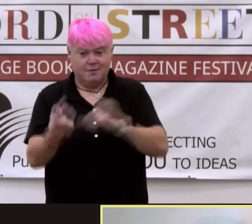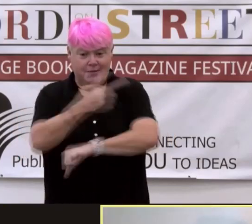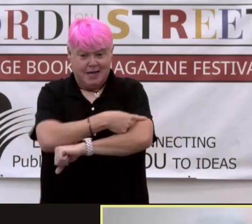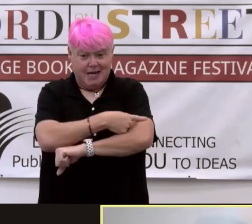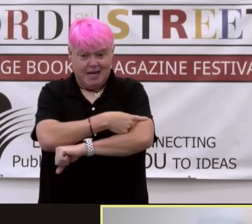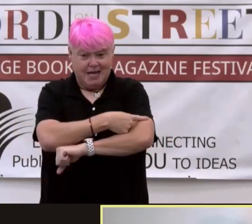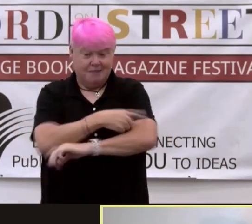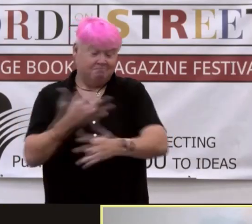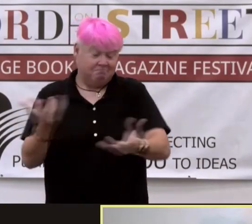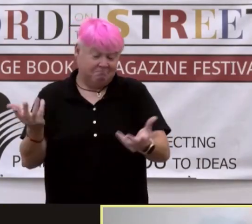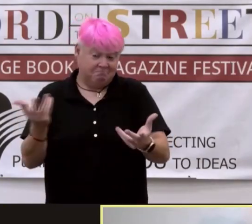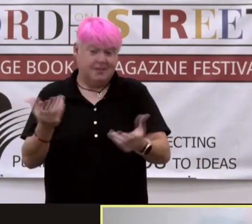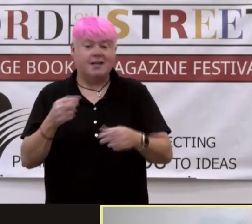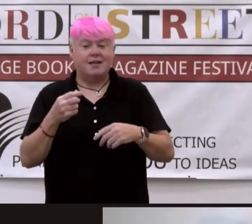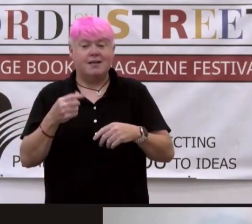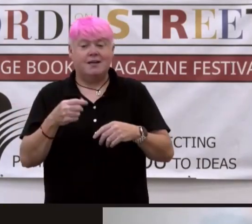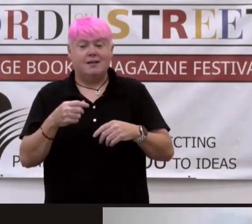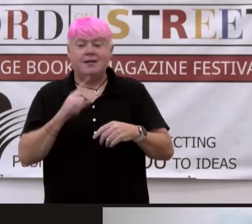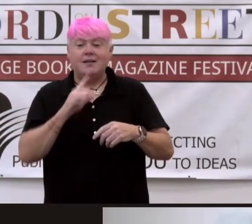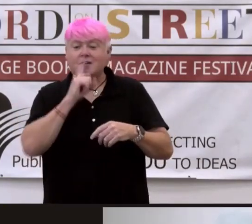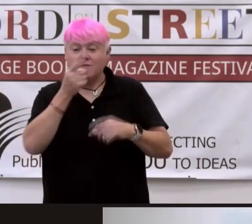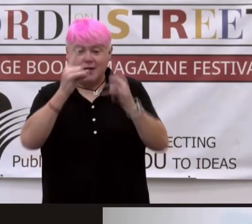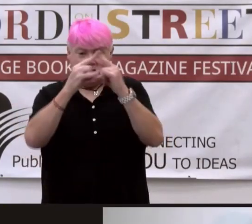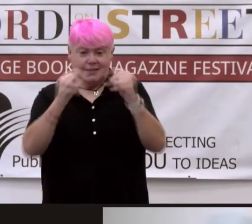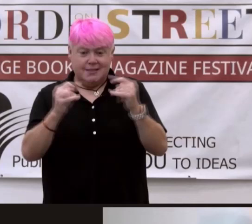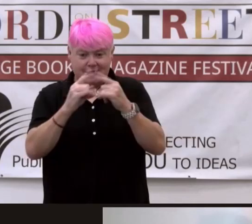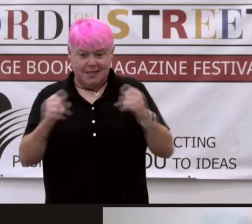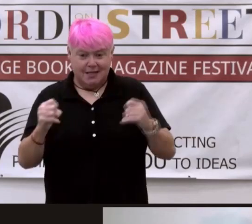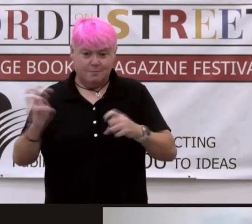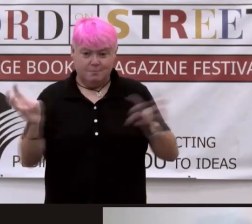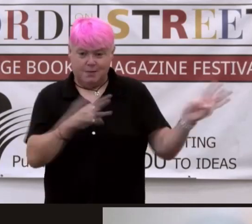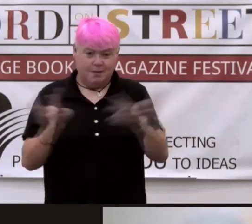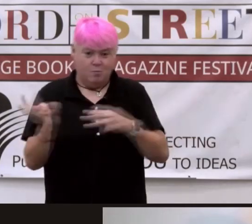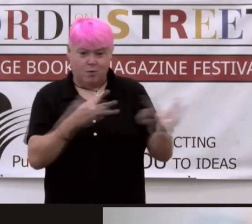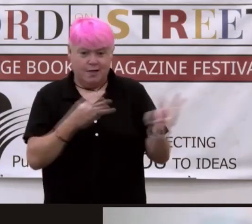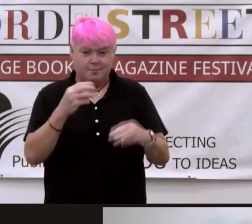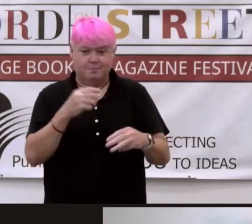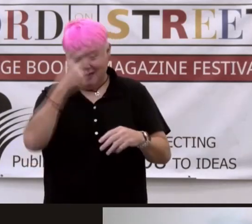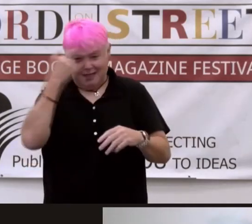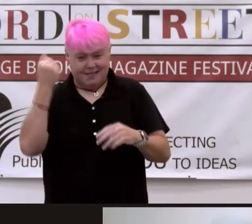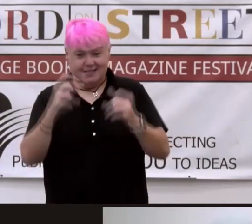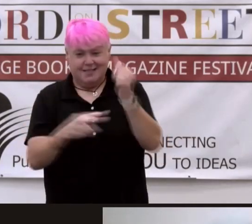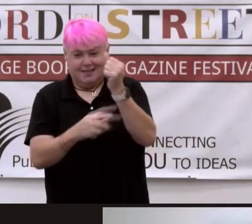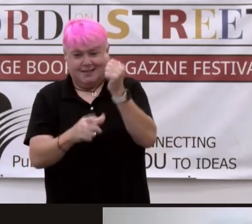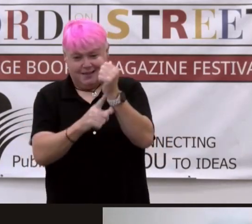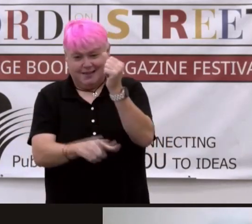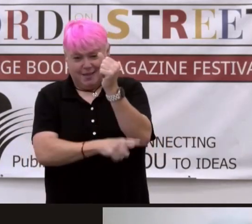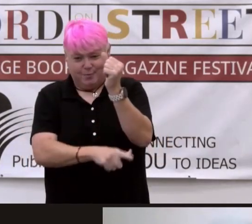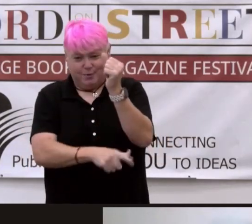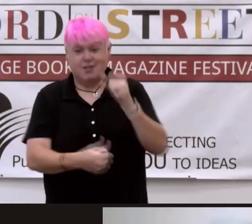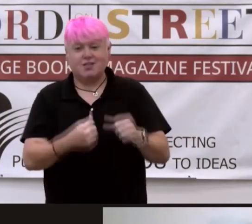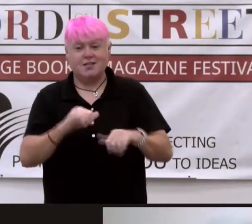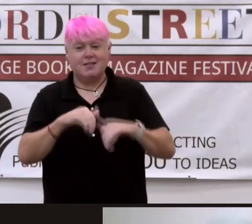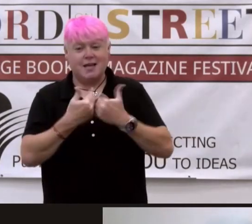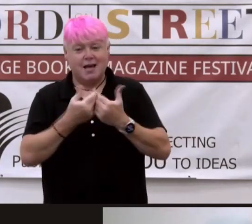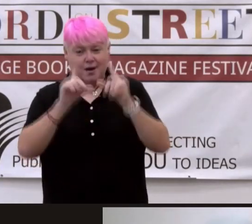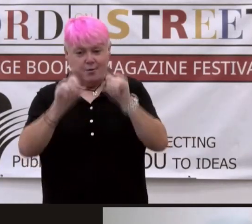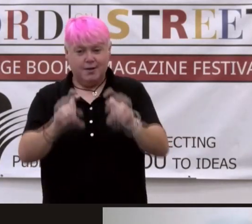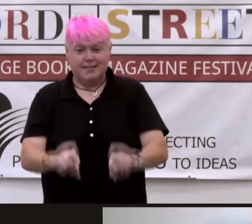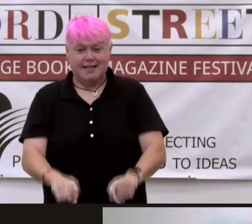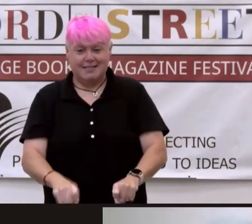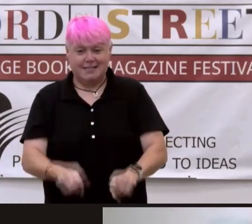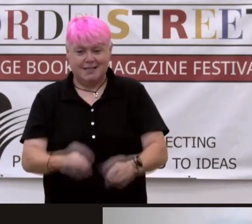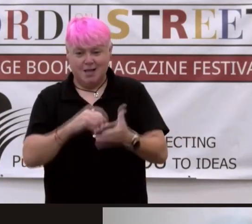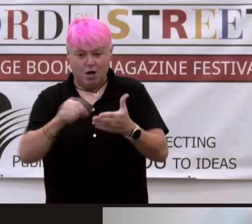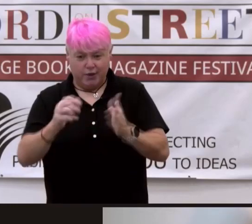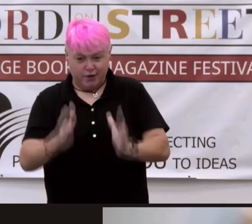So in a real tent, being buffeted by the wind because it's Lethbridge. It's how we, really test the authors